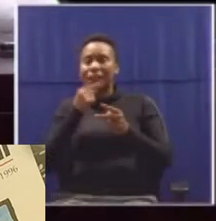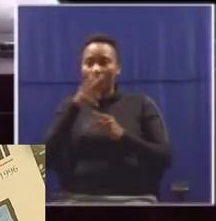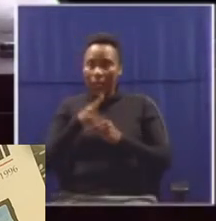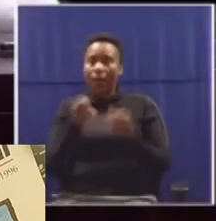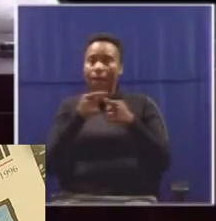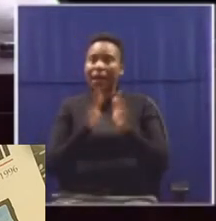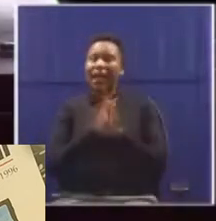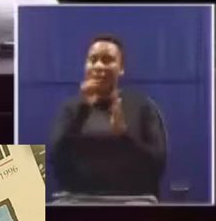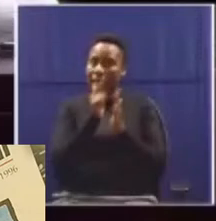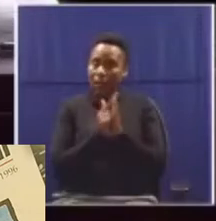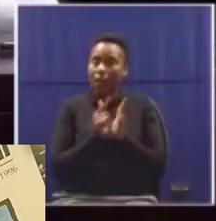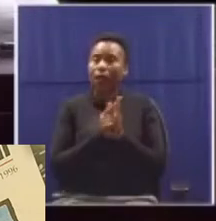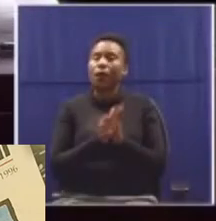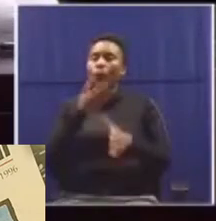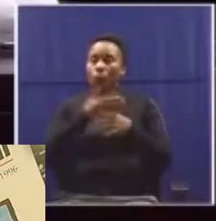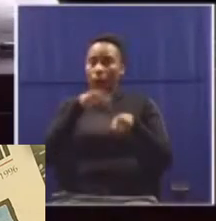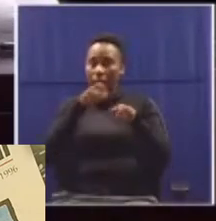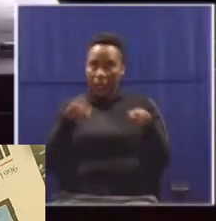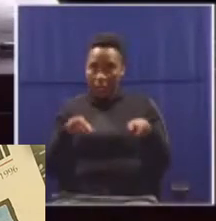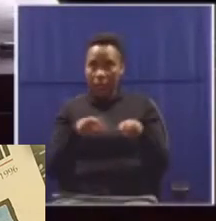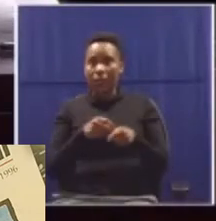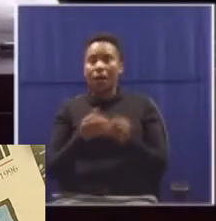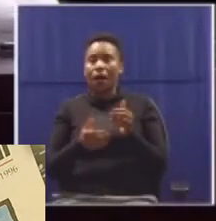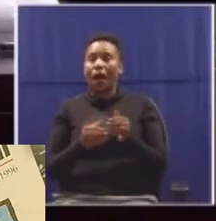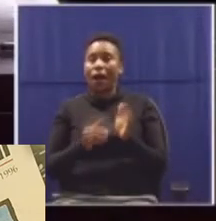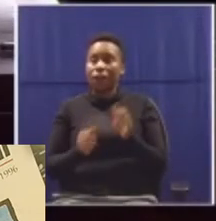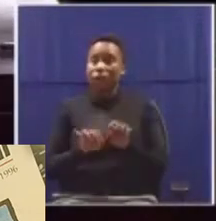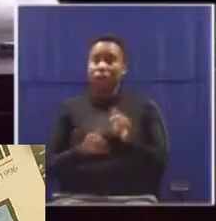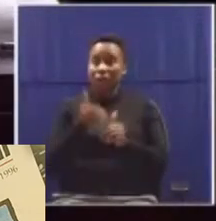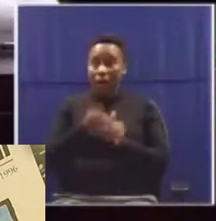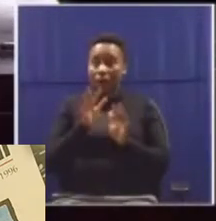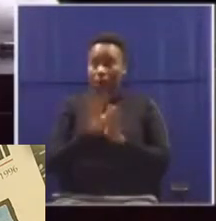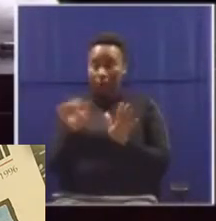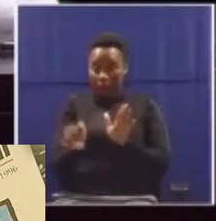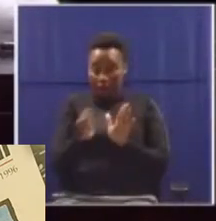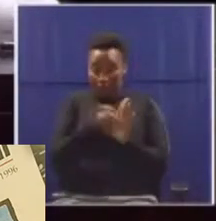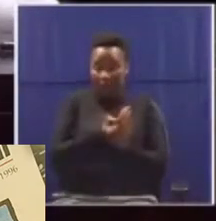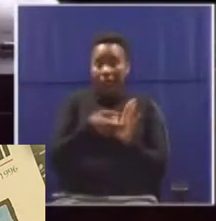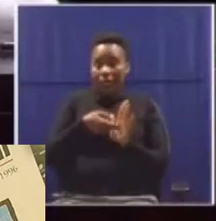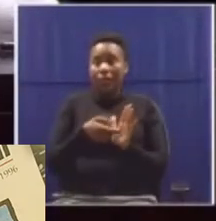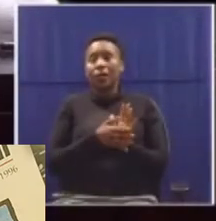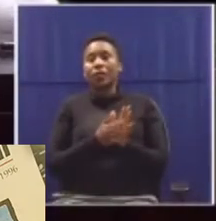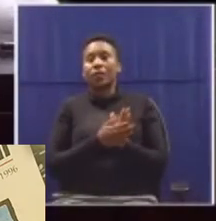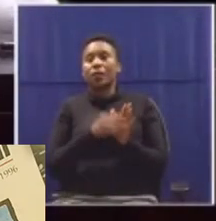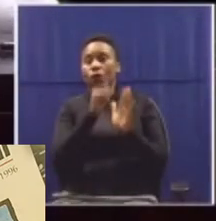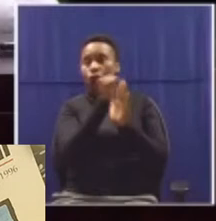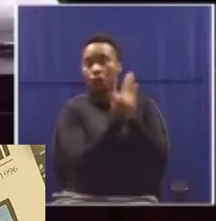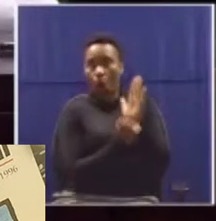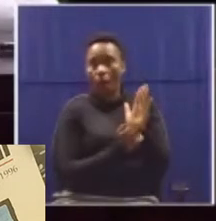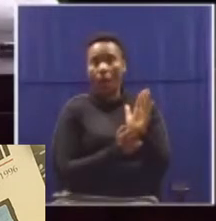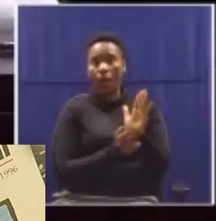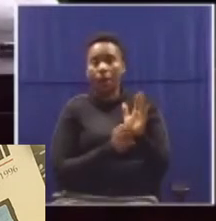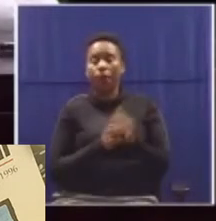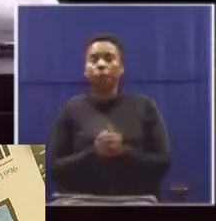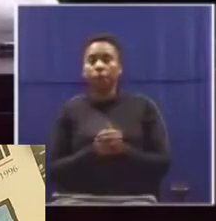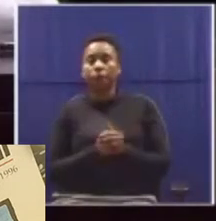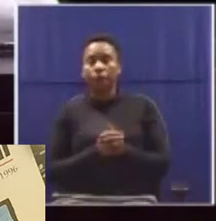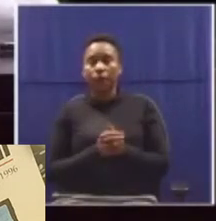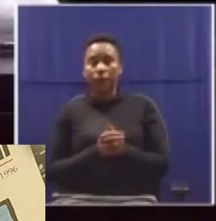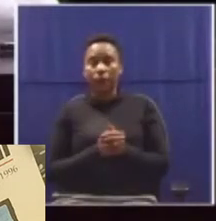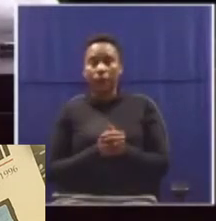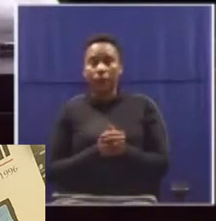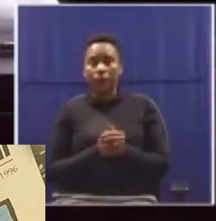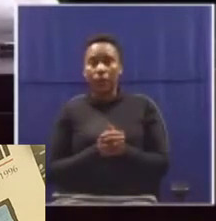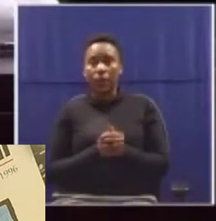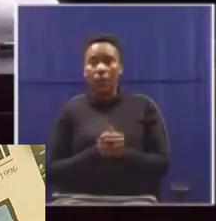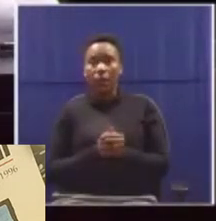practitioners upon which continued enrollment as a legal practitioner is dependent no regulations have